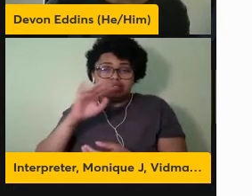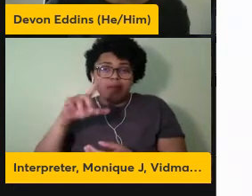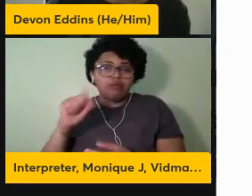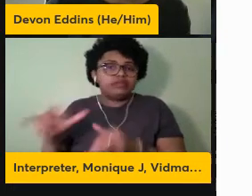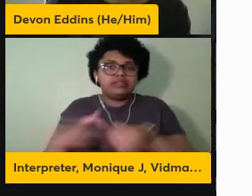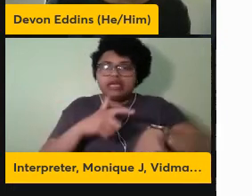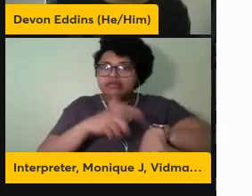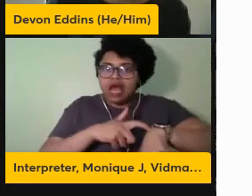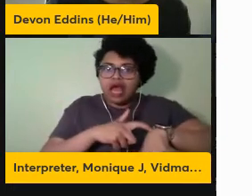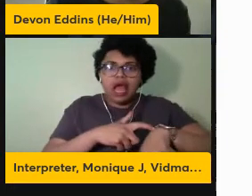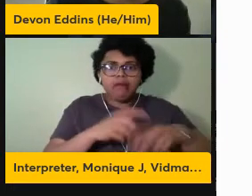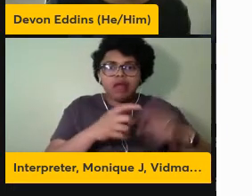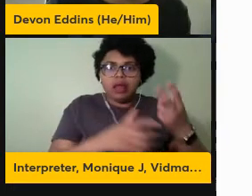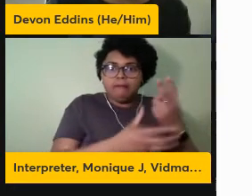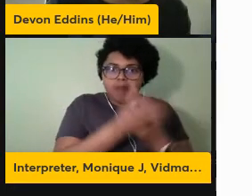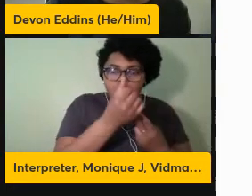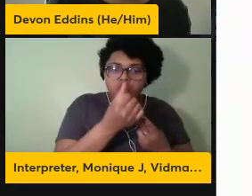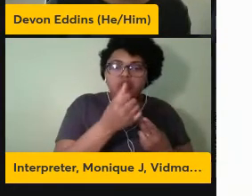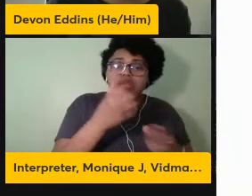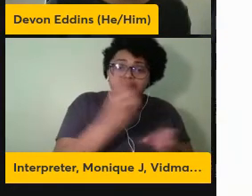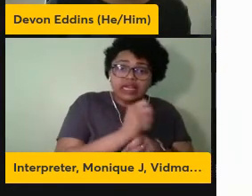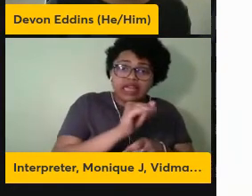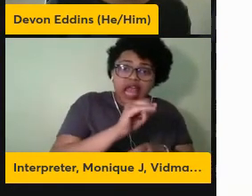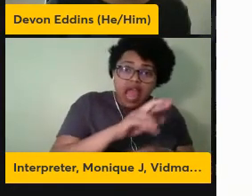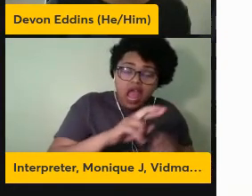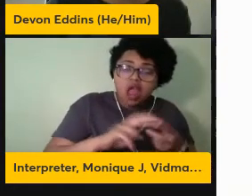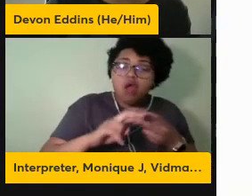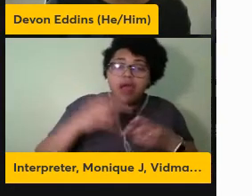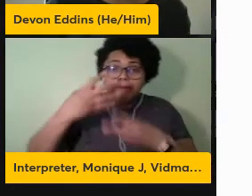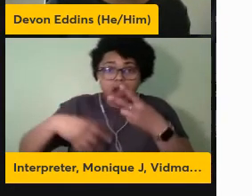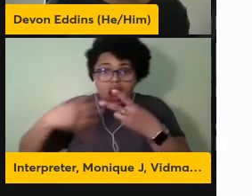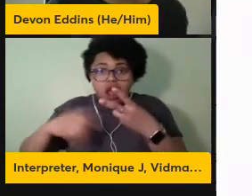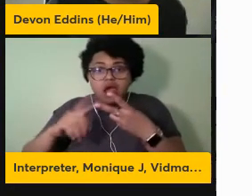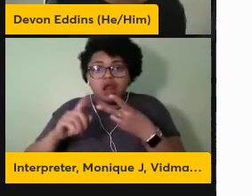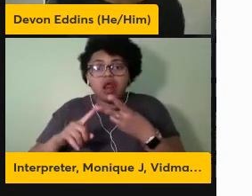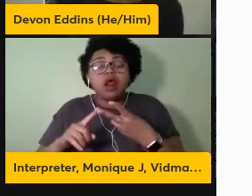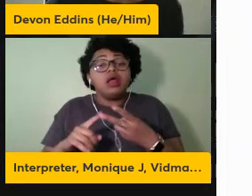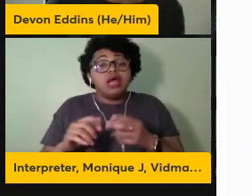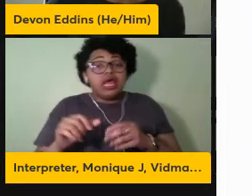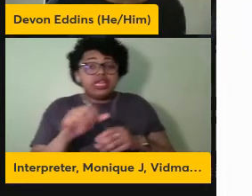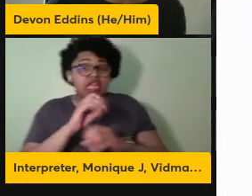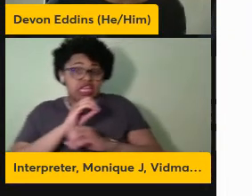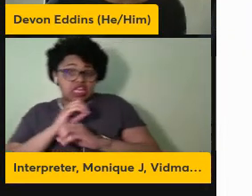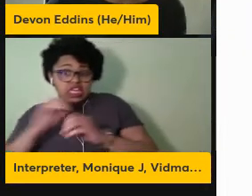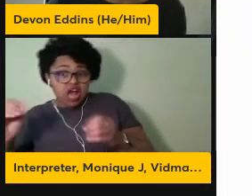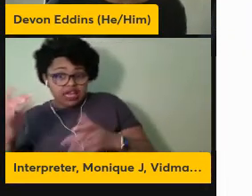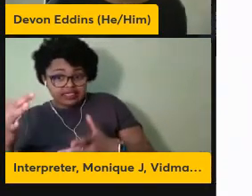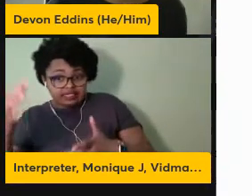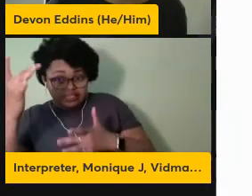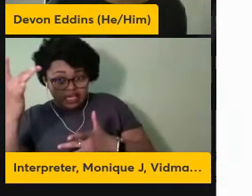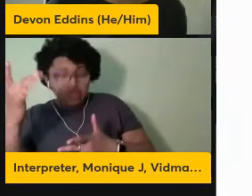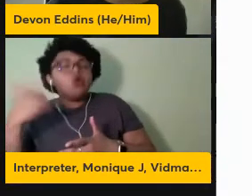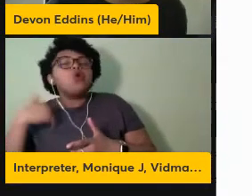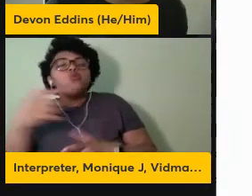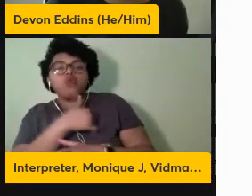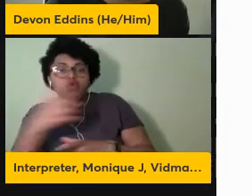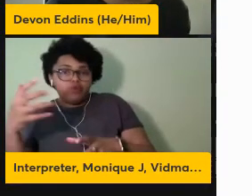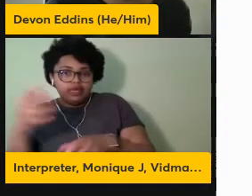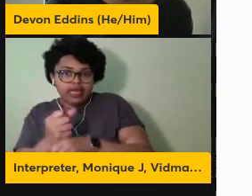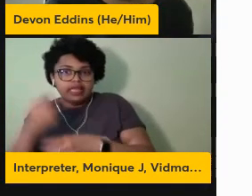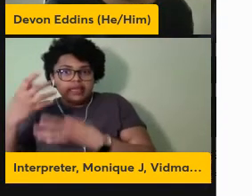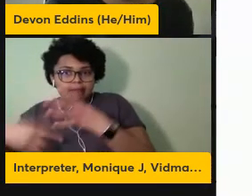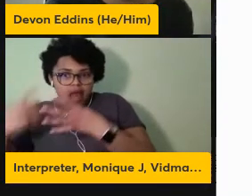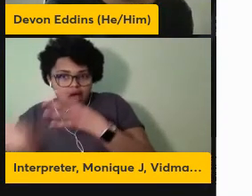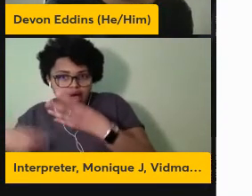the mild patients, we would also get blood samples and non-induced sputum at the same time. And then from the healthy